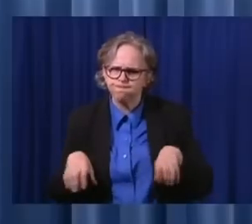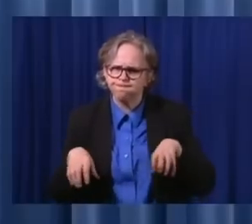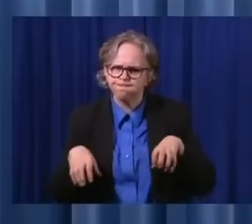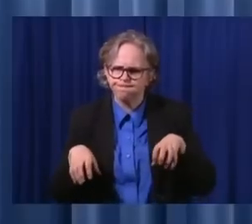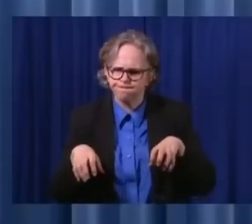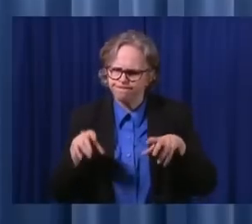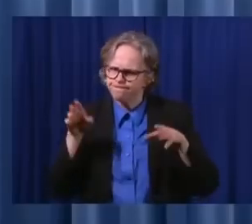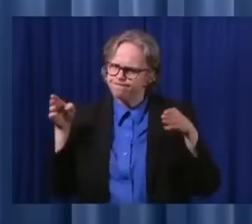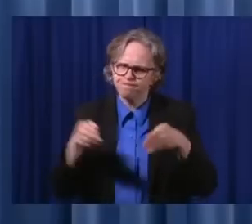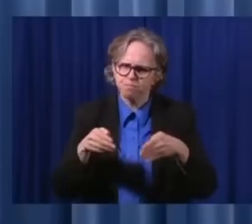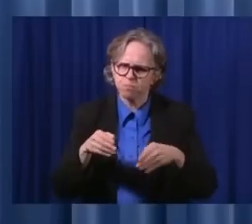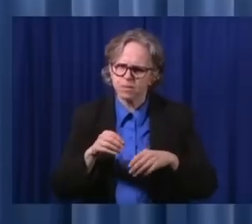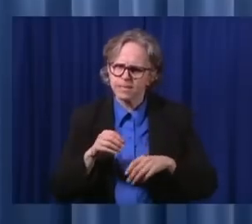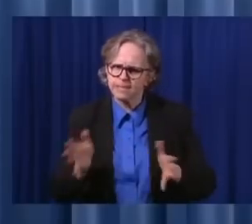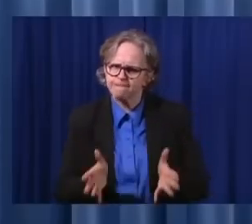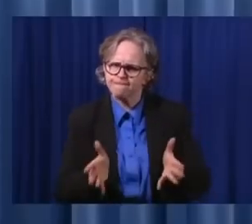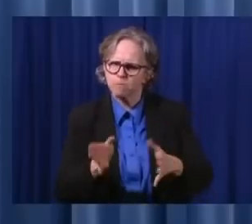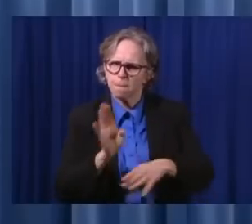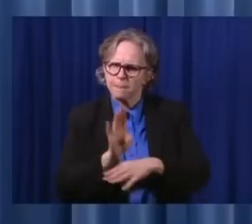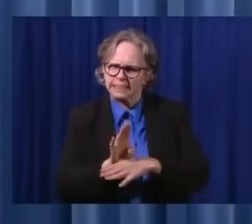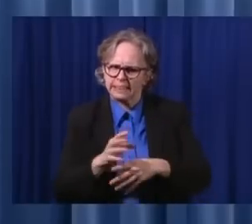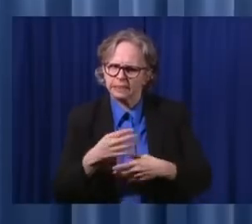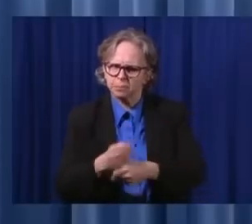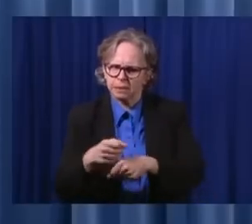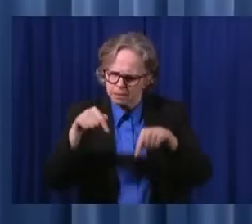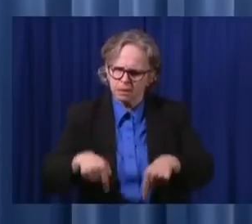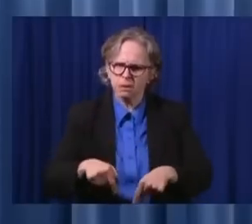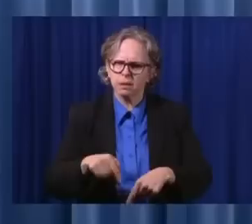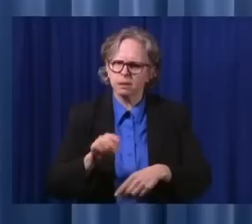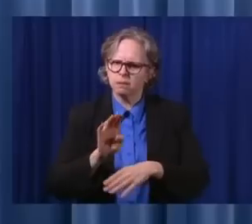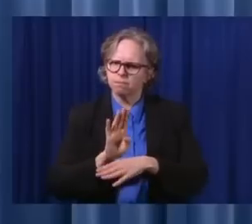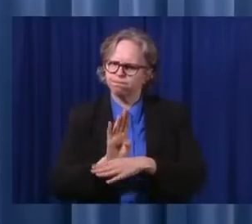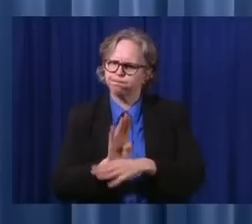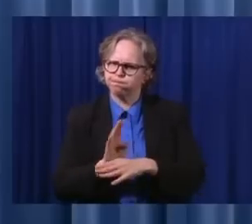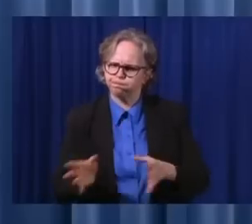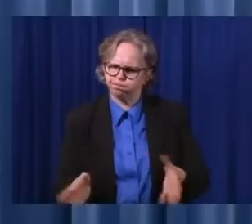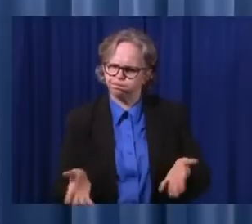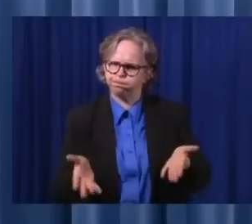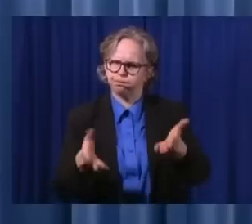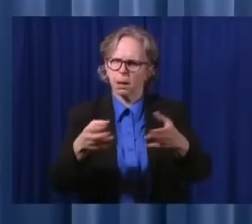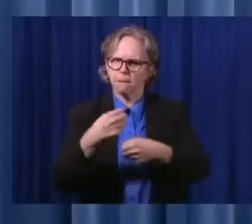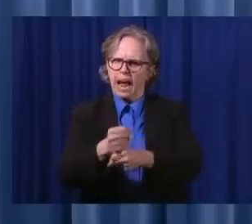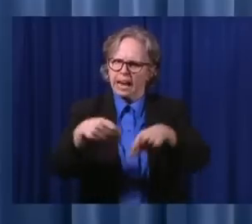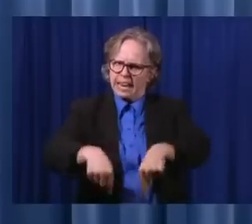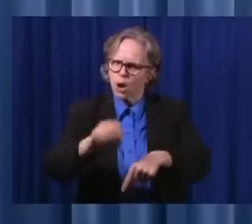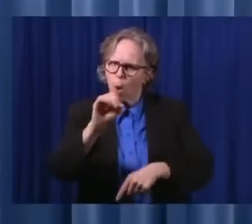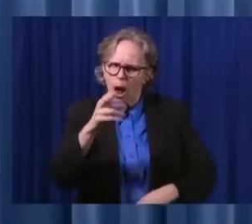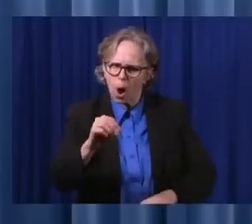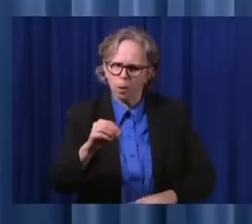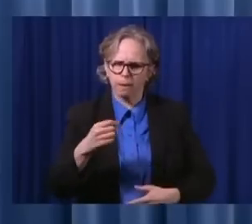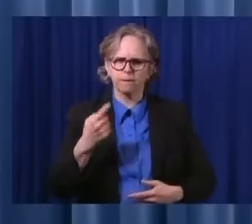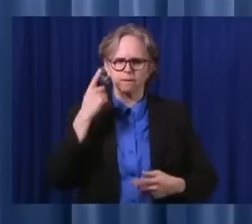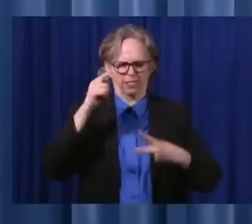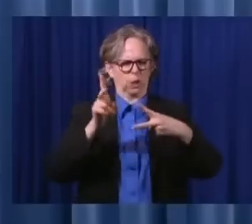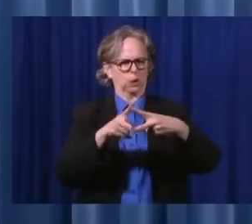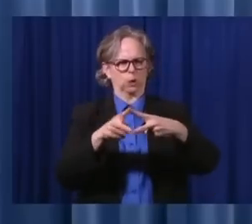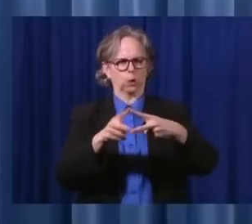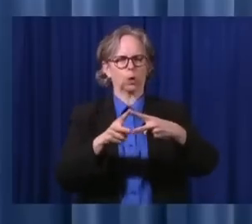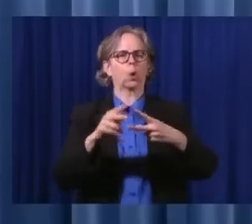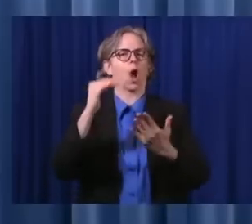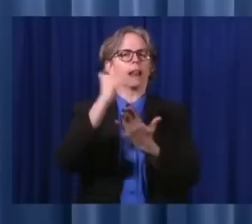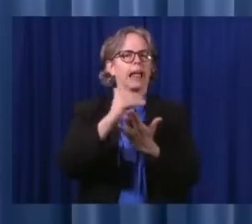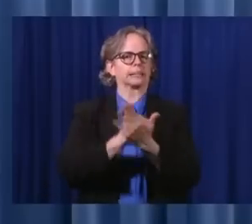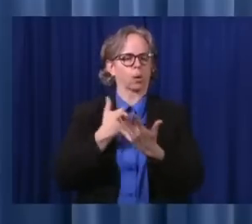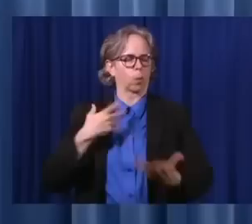not everything, but we're starting to make more of this stuff in Ohio. Those, to me, are the big long-term lessons that we come